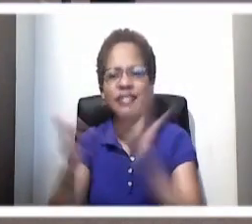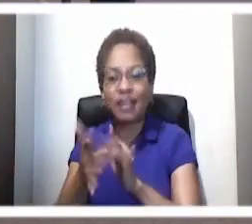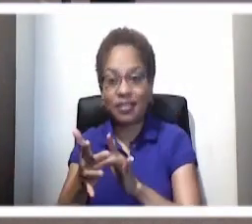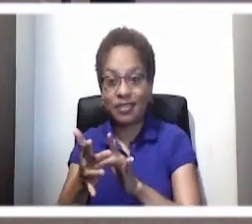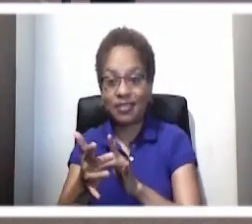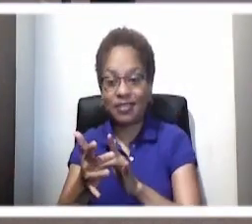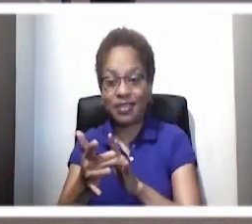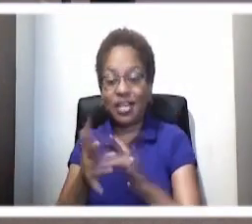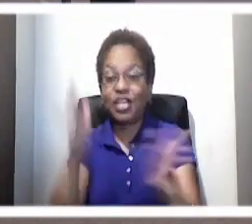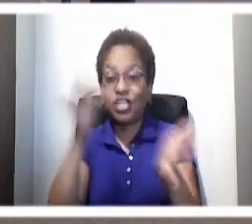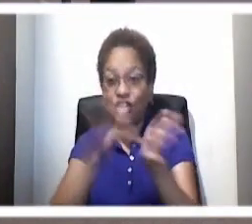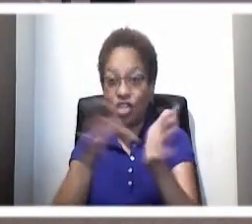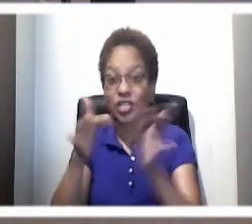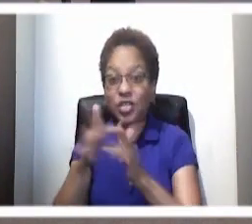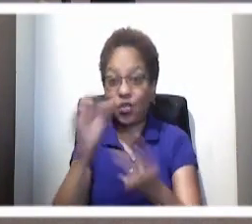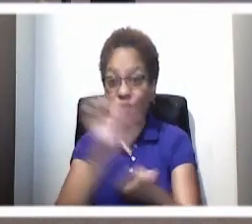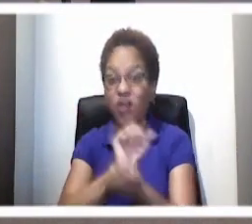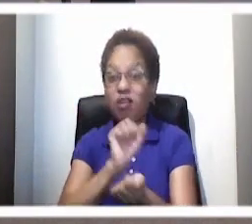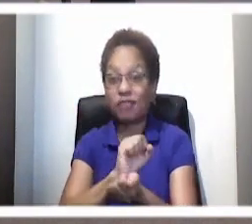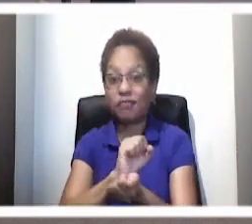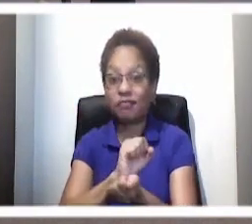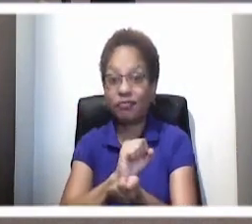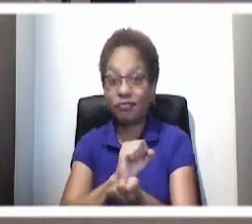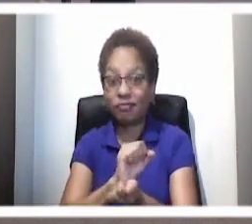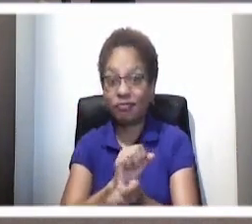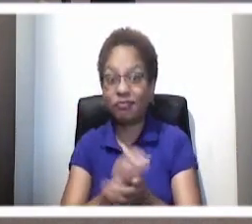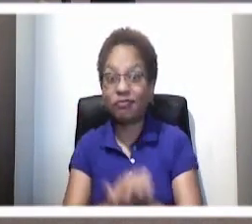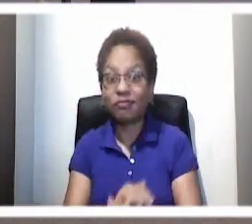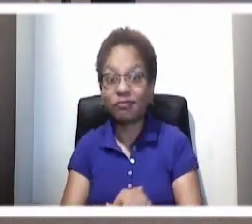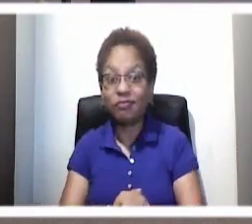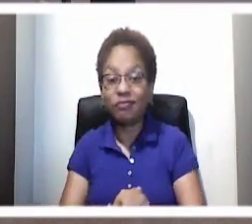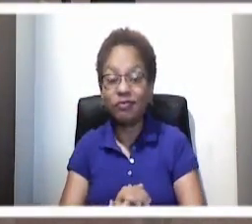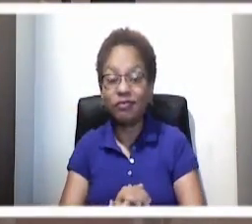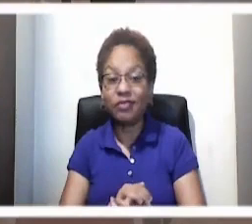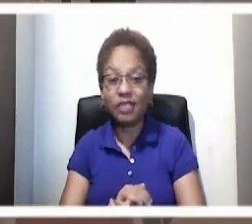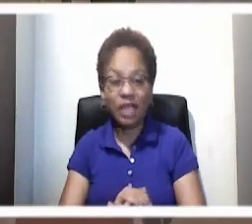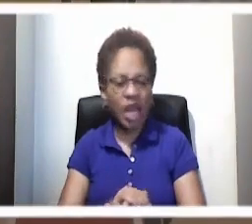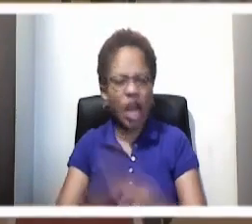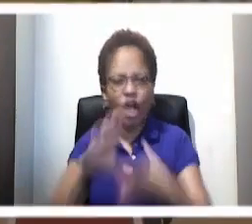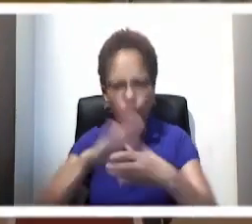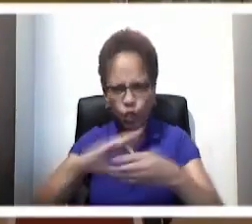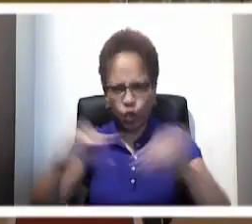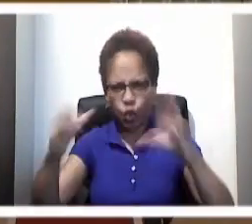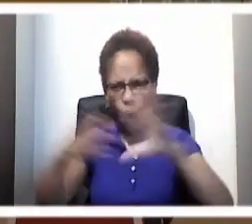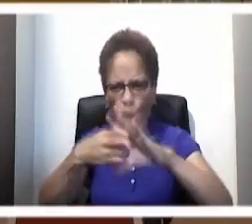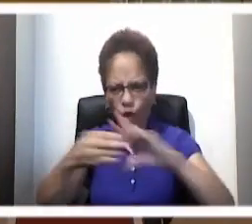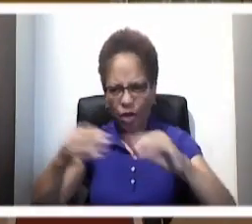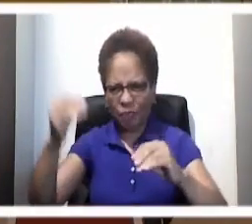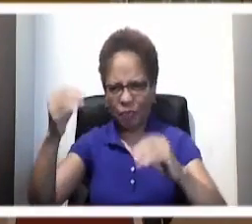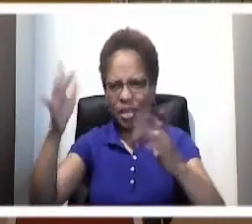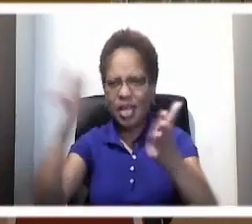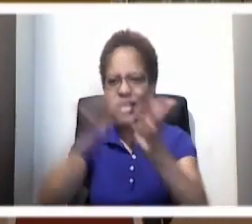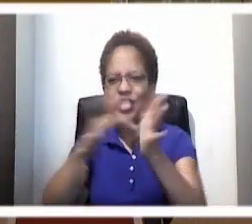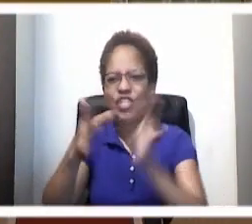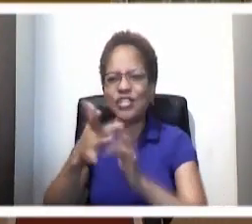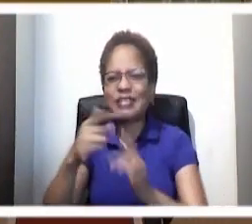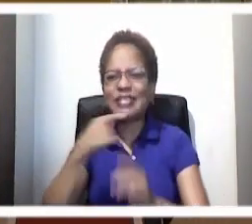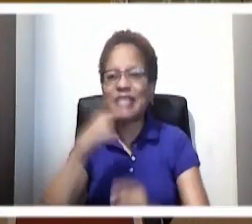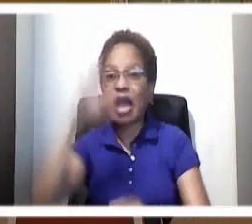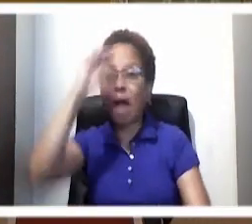Christ. And so in the first parable, Jesus speaks about a man who scatters